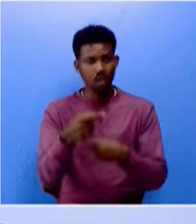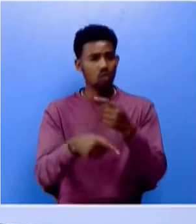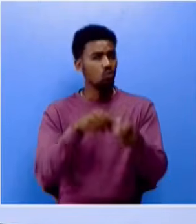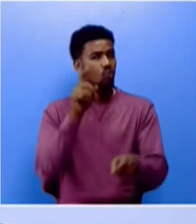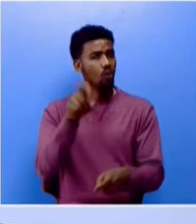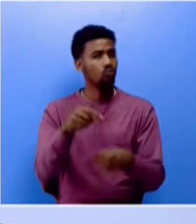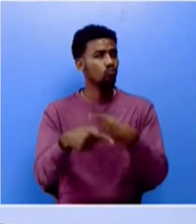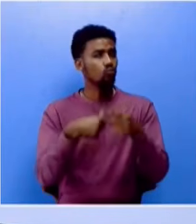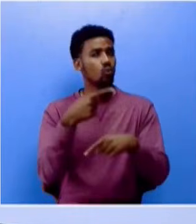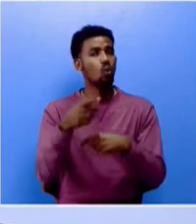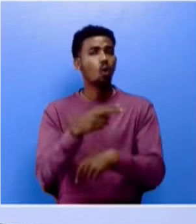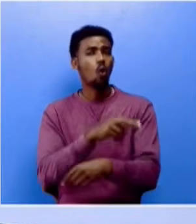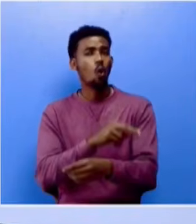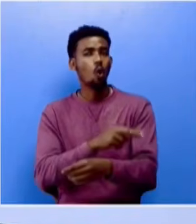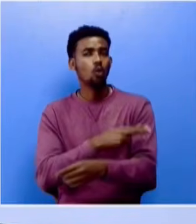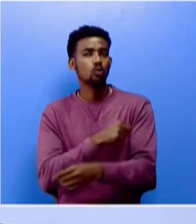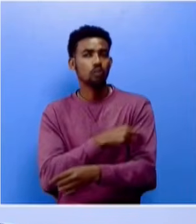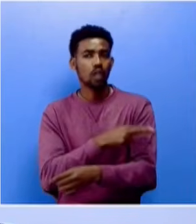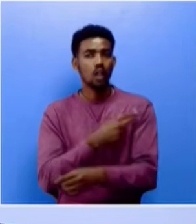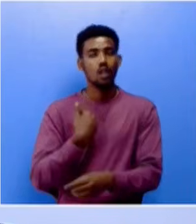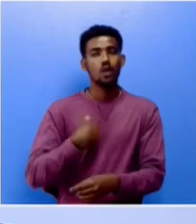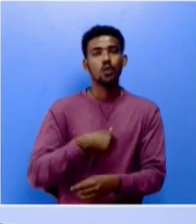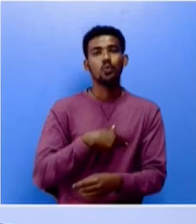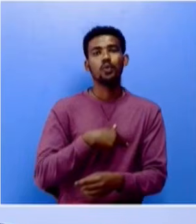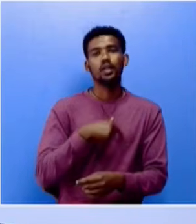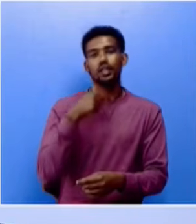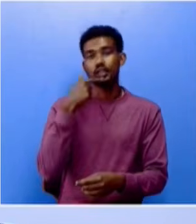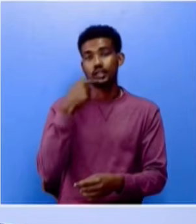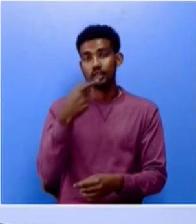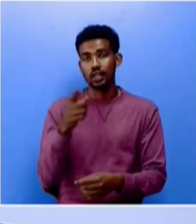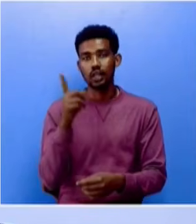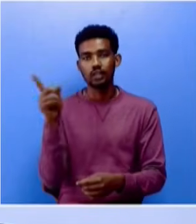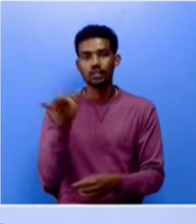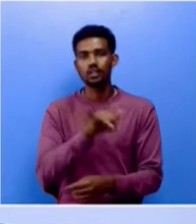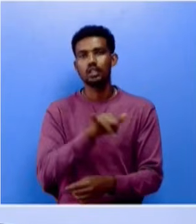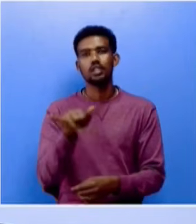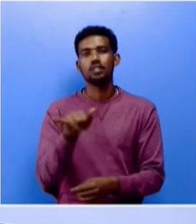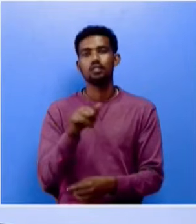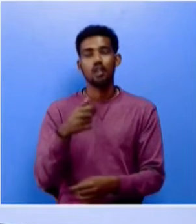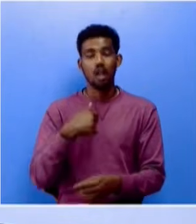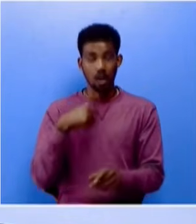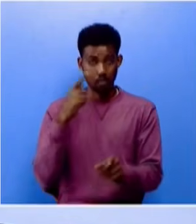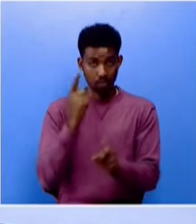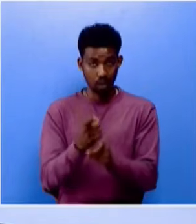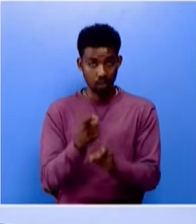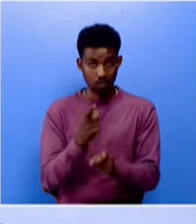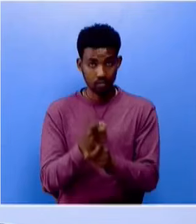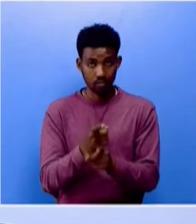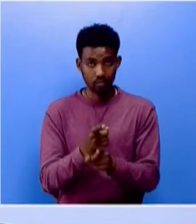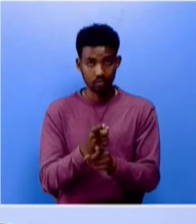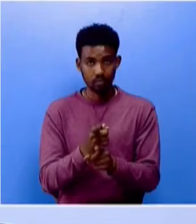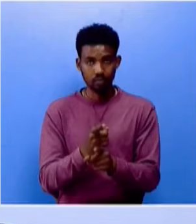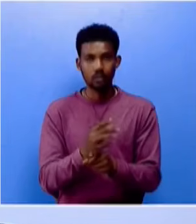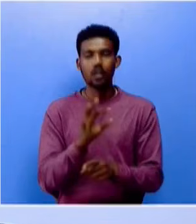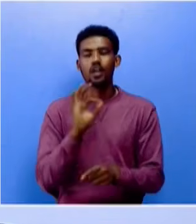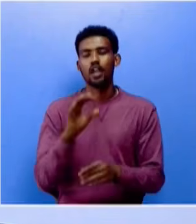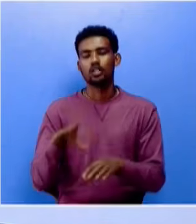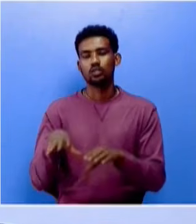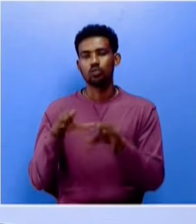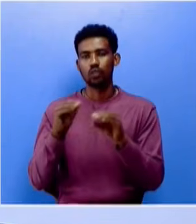This means, and that's what we can say, you should go hospital. Am I right? Nice student.